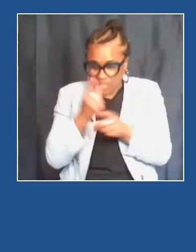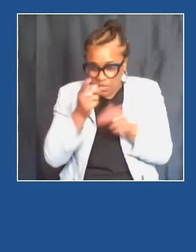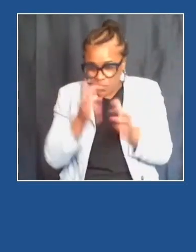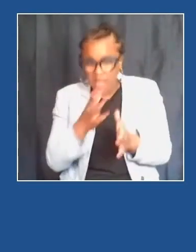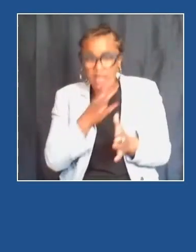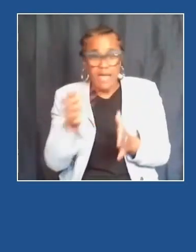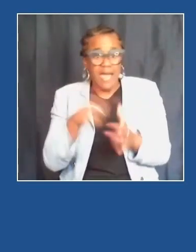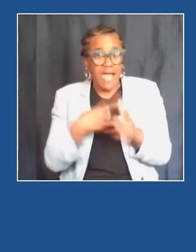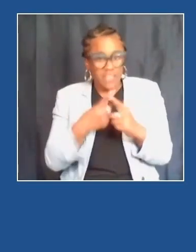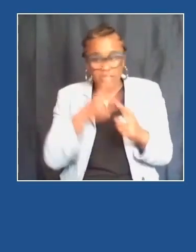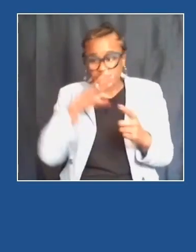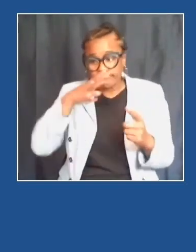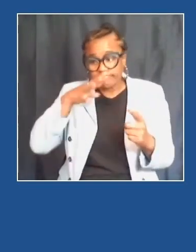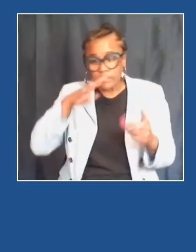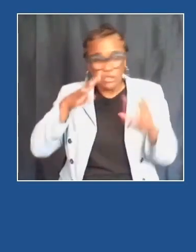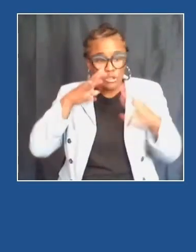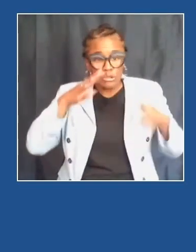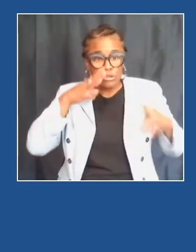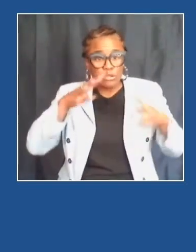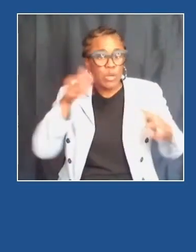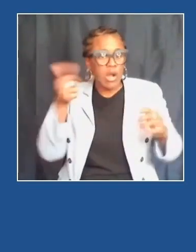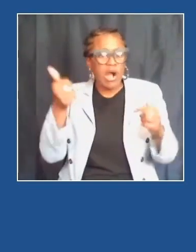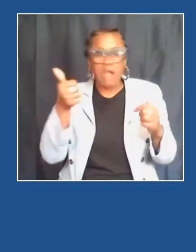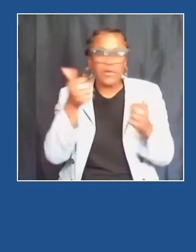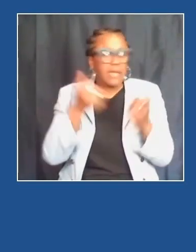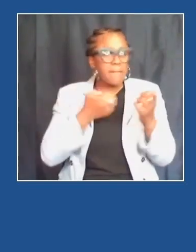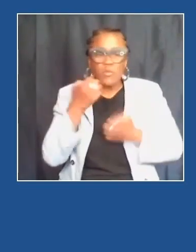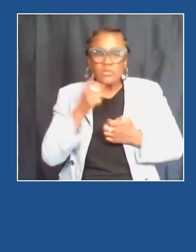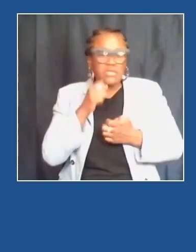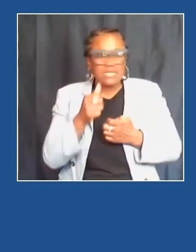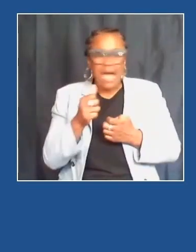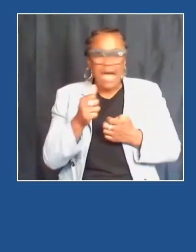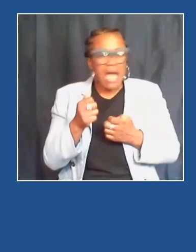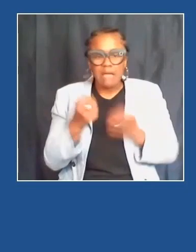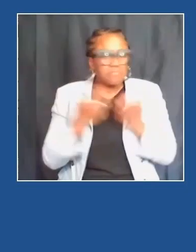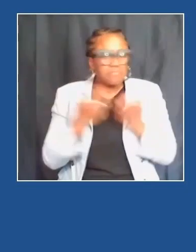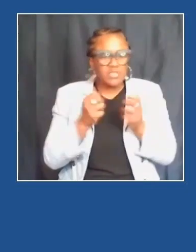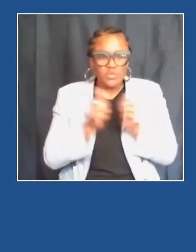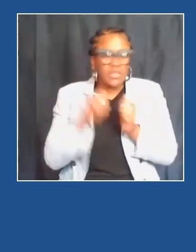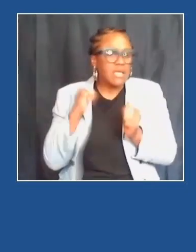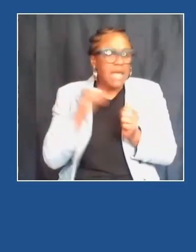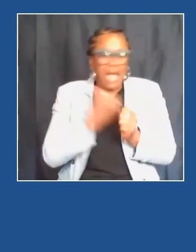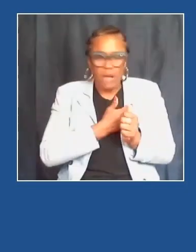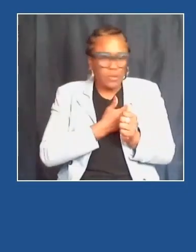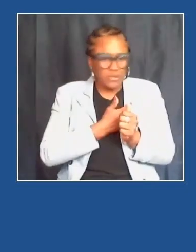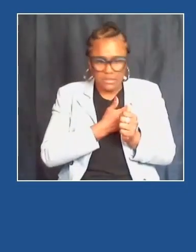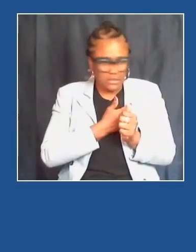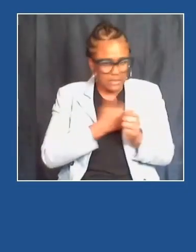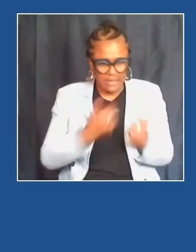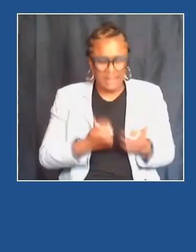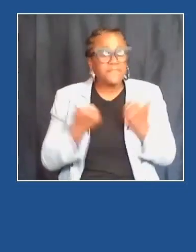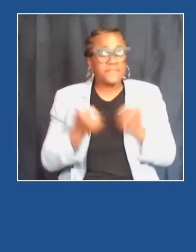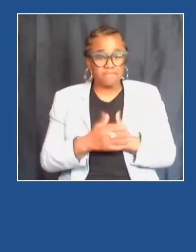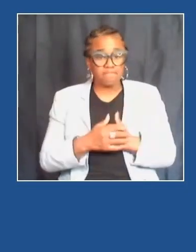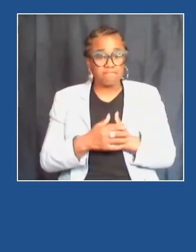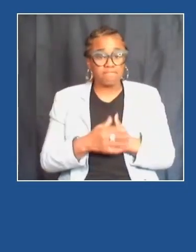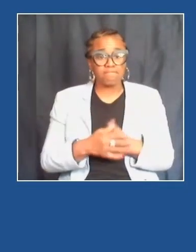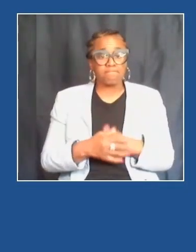essentially ignore emotions that are not calibrated well. We'll talk more about that in a few minutes.